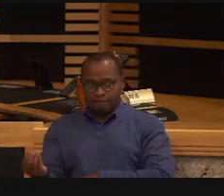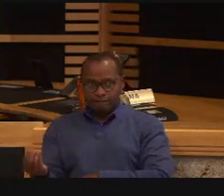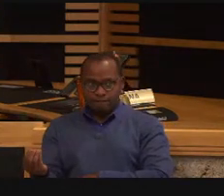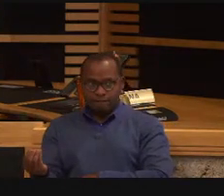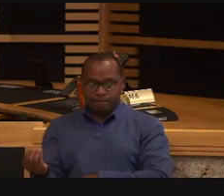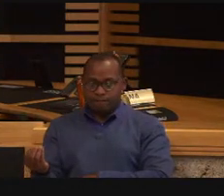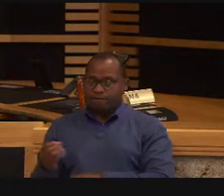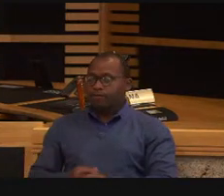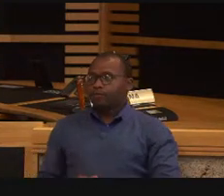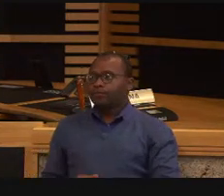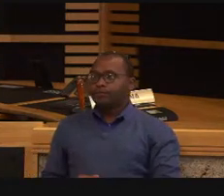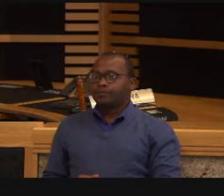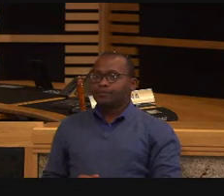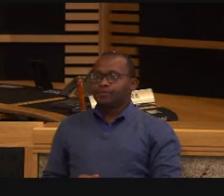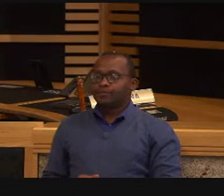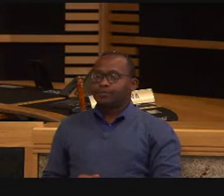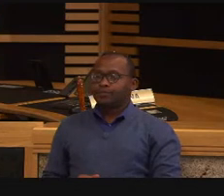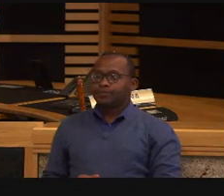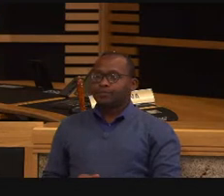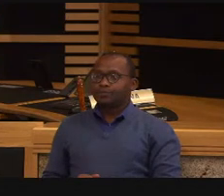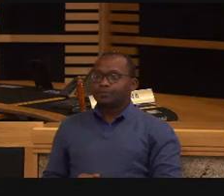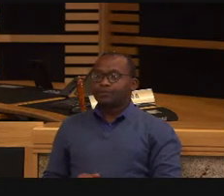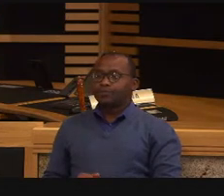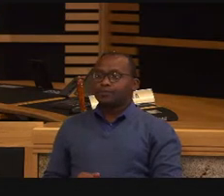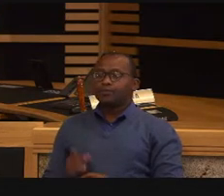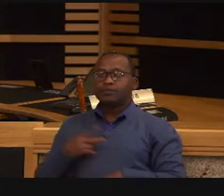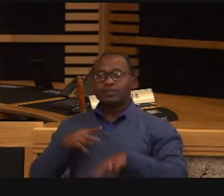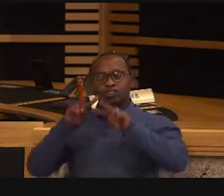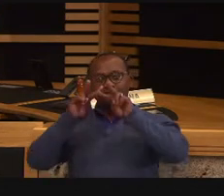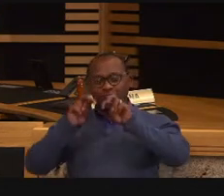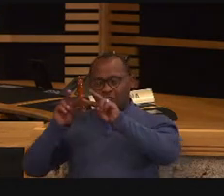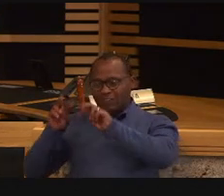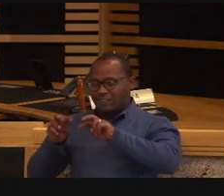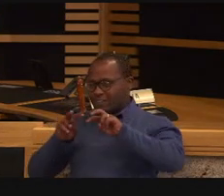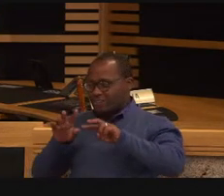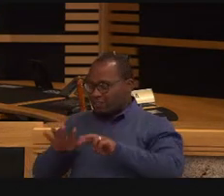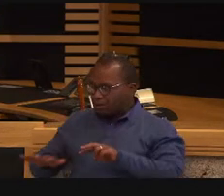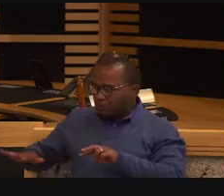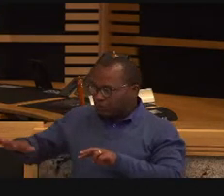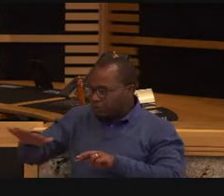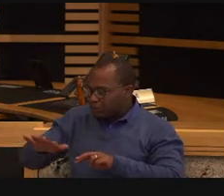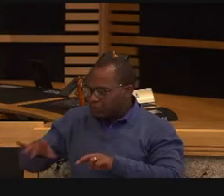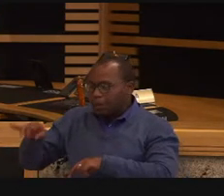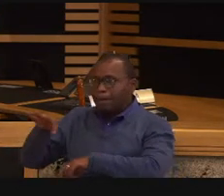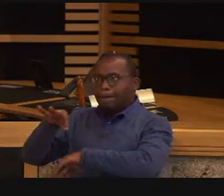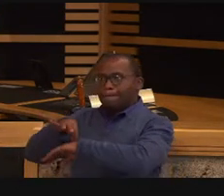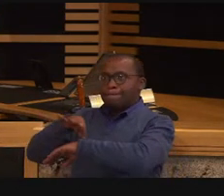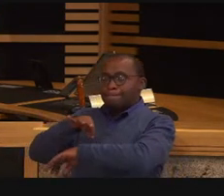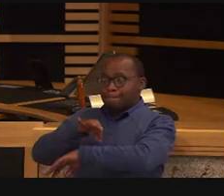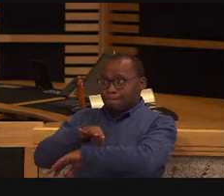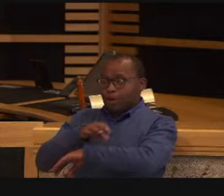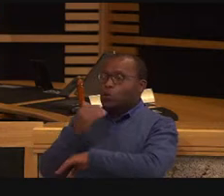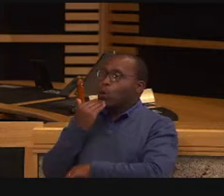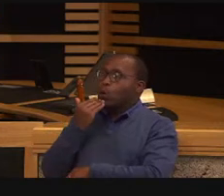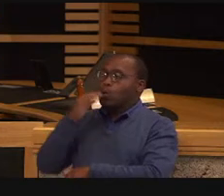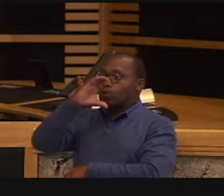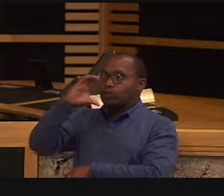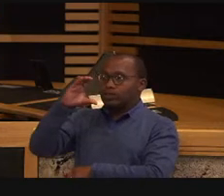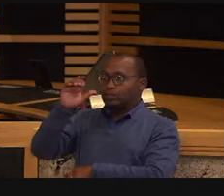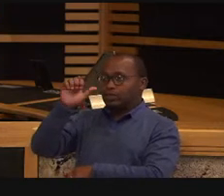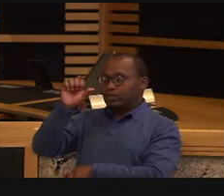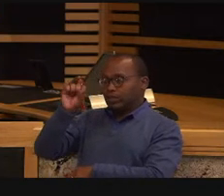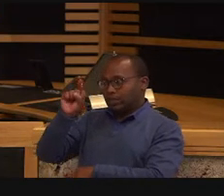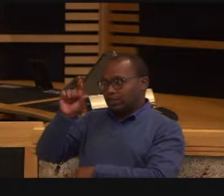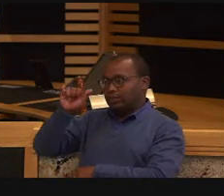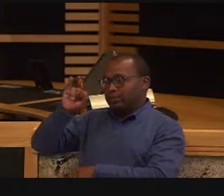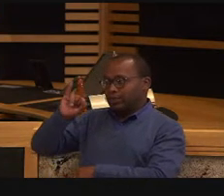yet discovered. Preliminary studies of the Pondolan variety of the plant by the CSIR have shown promising results